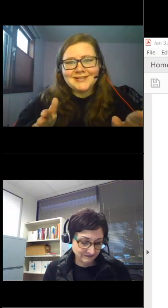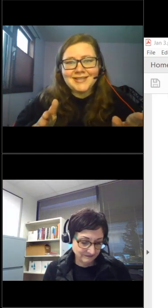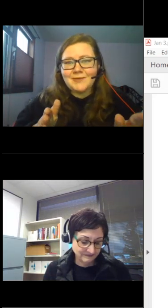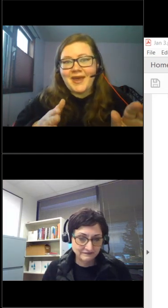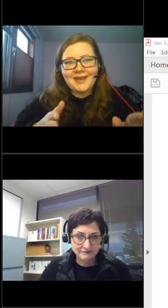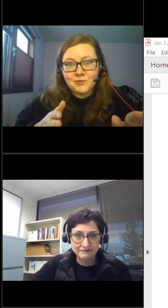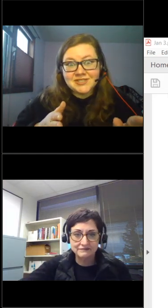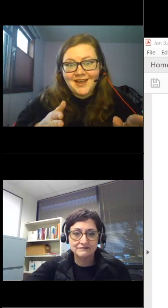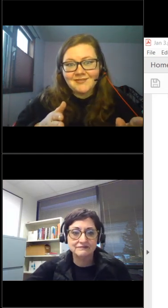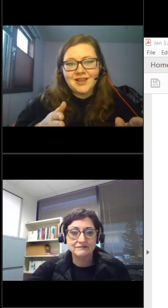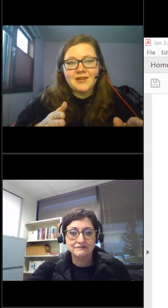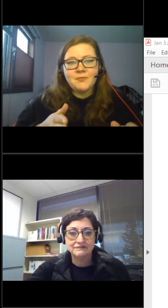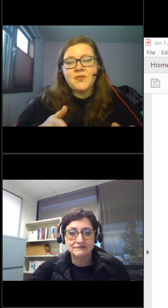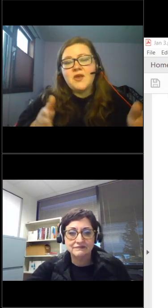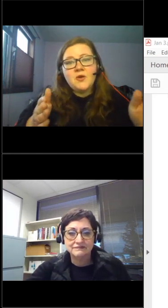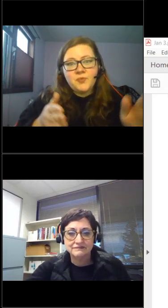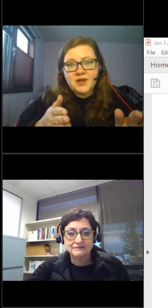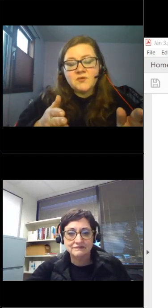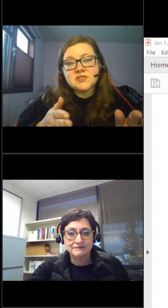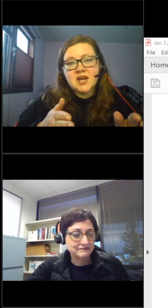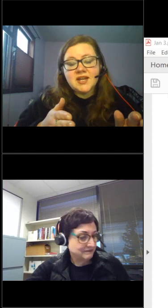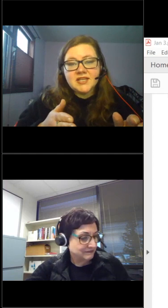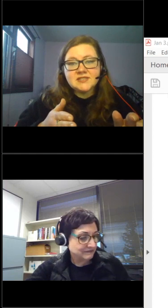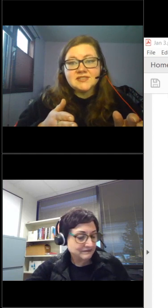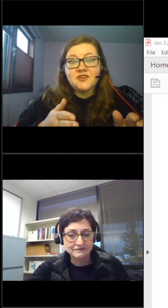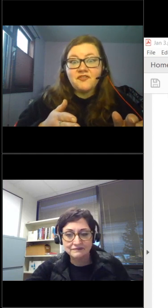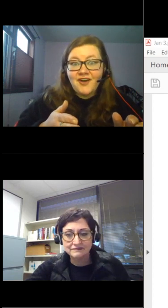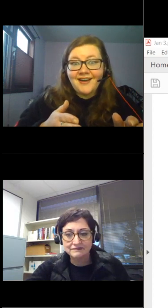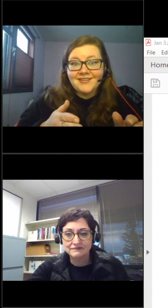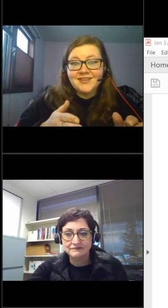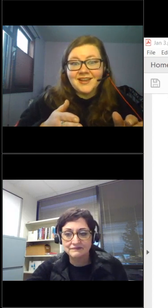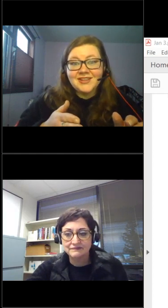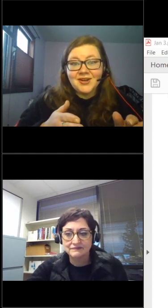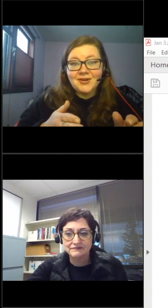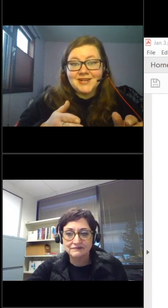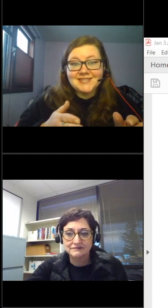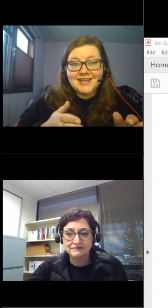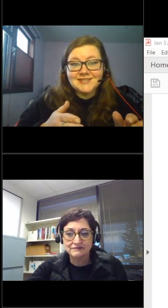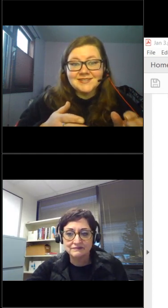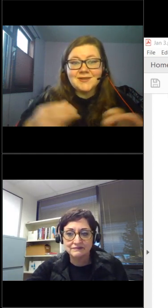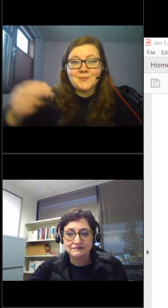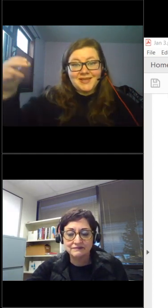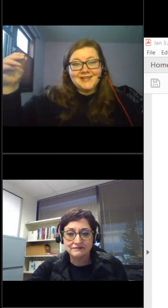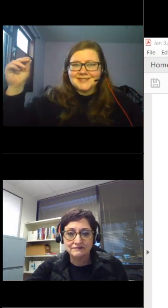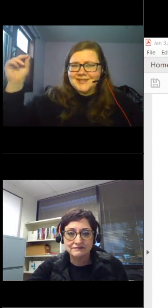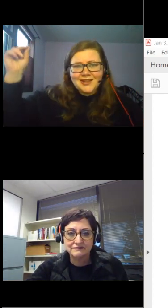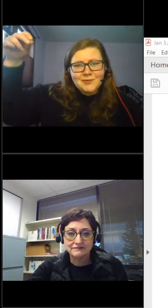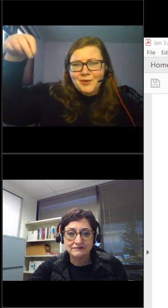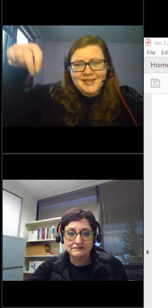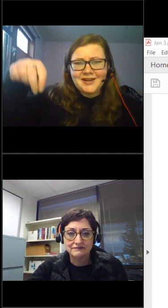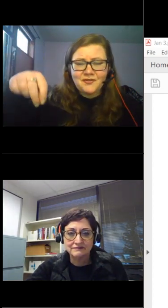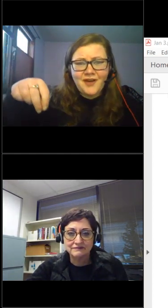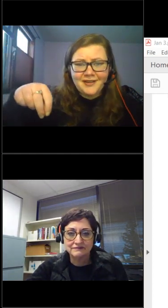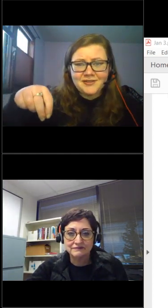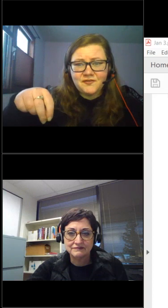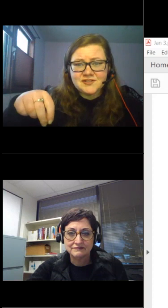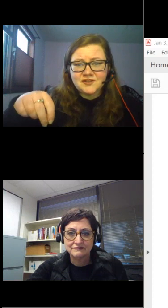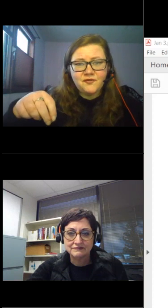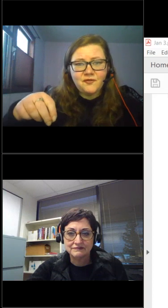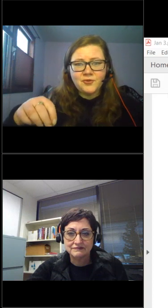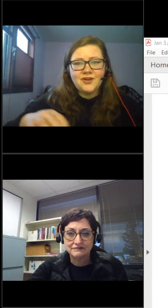I take that back. It was not random, but it was not easy to file in the Harmony data system because it's not like putting it in a file